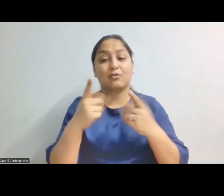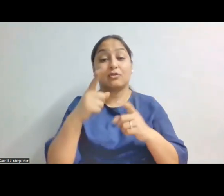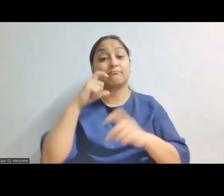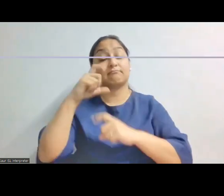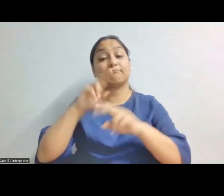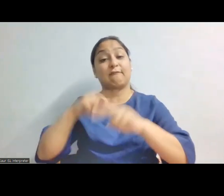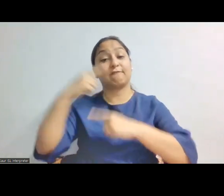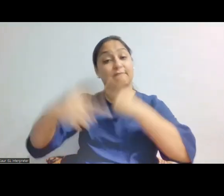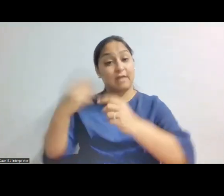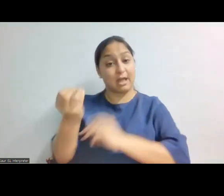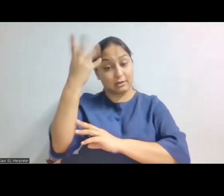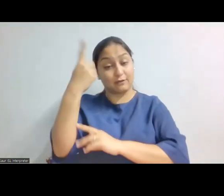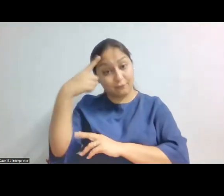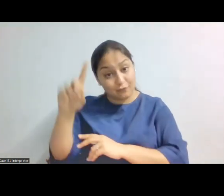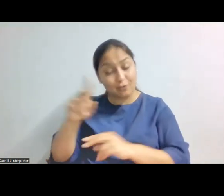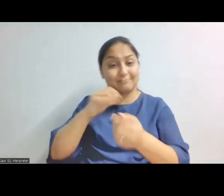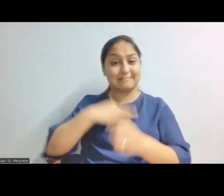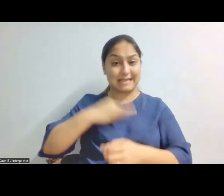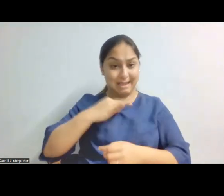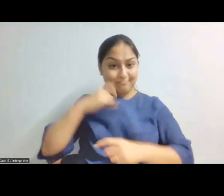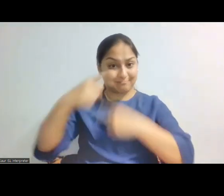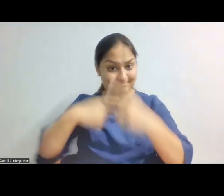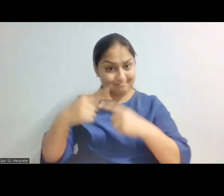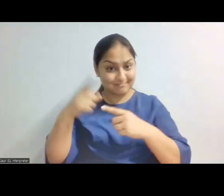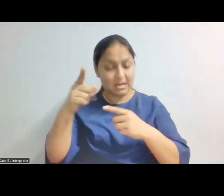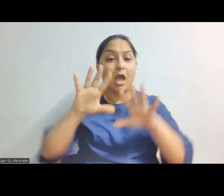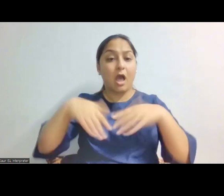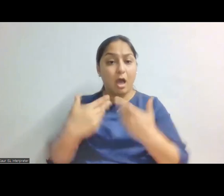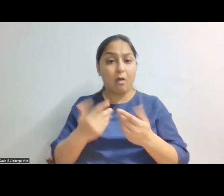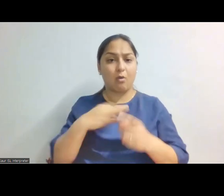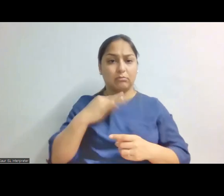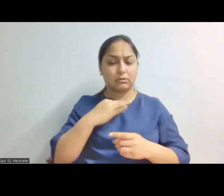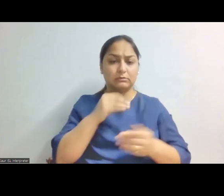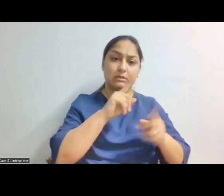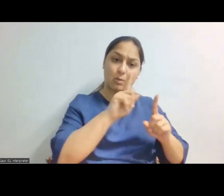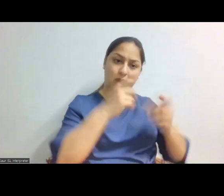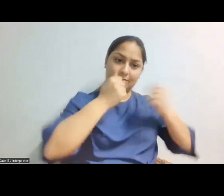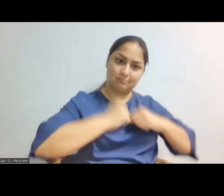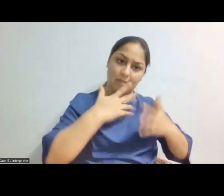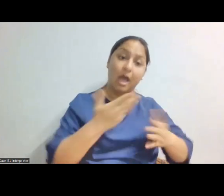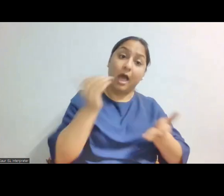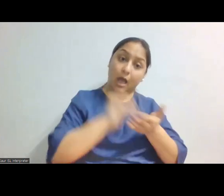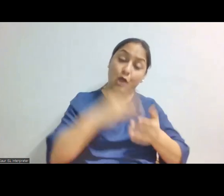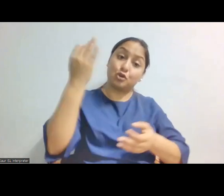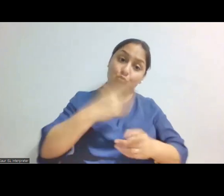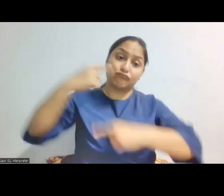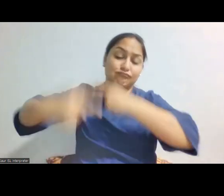textiles, which also represent huge opportunities for employment and innovation, if we were to do